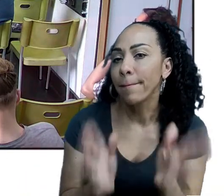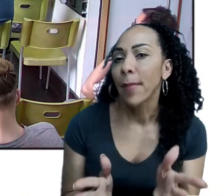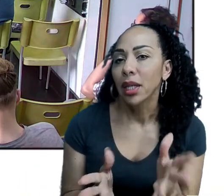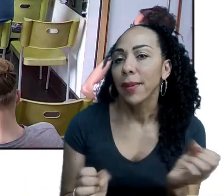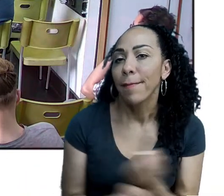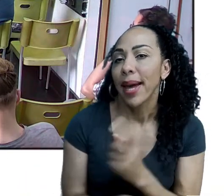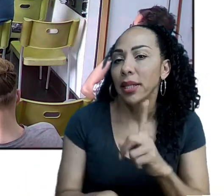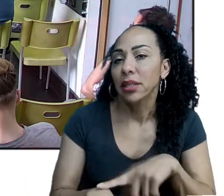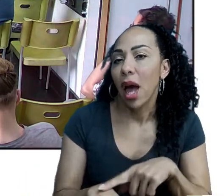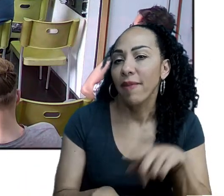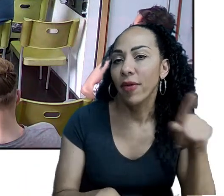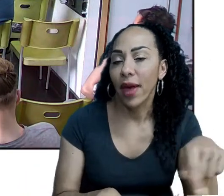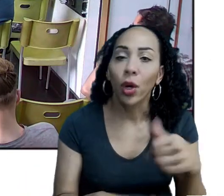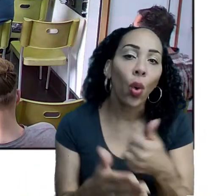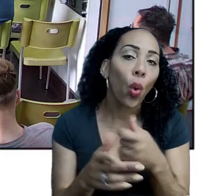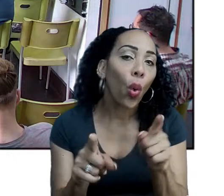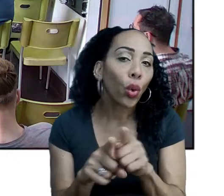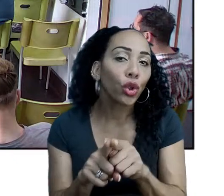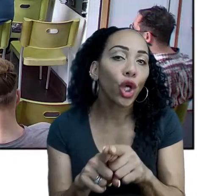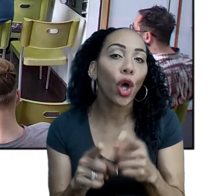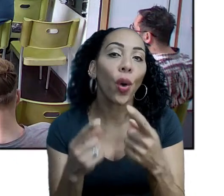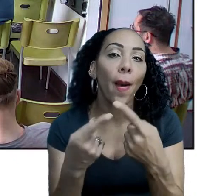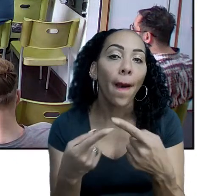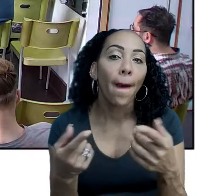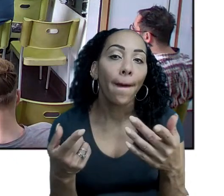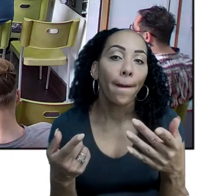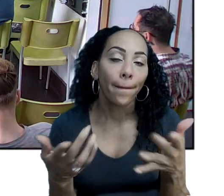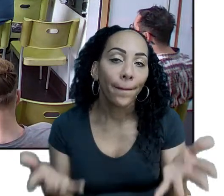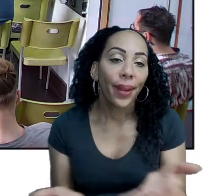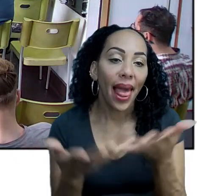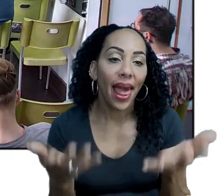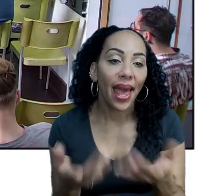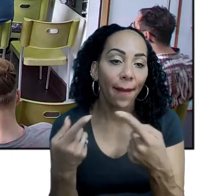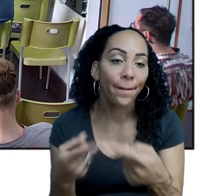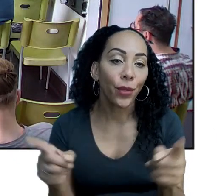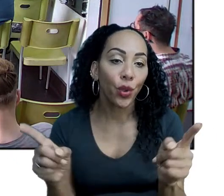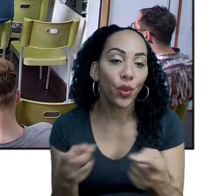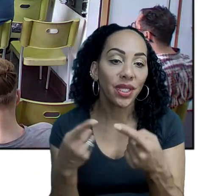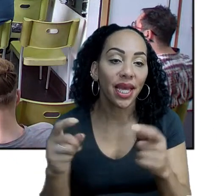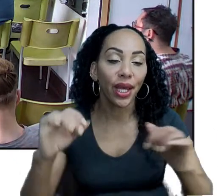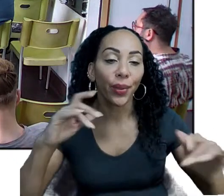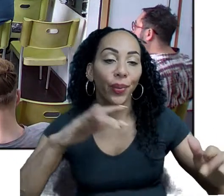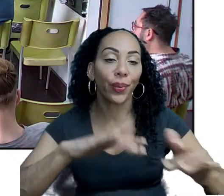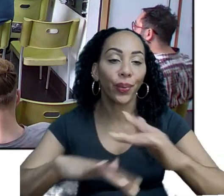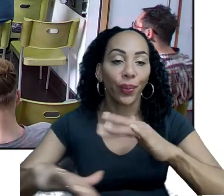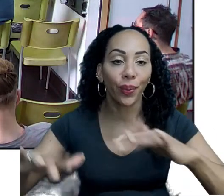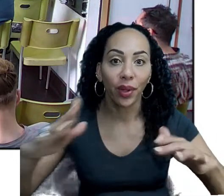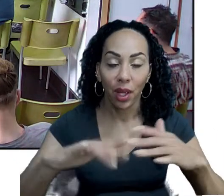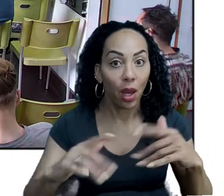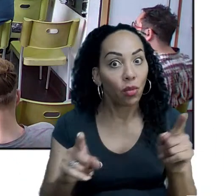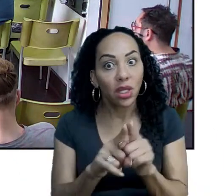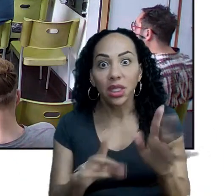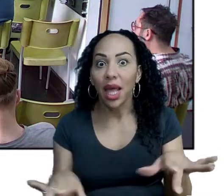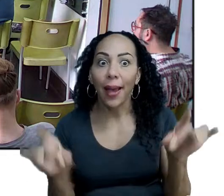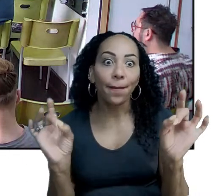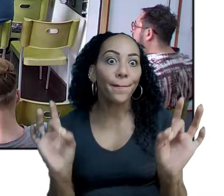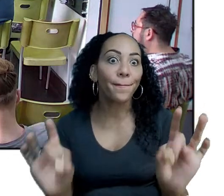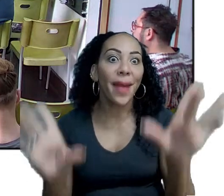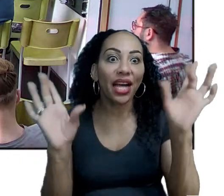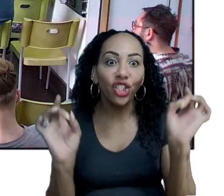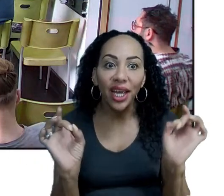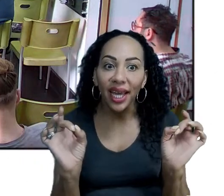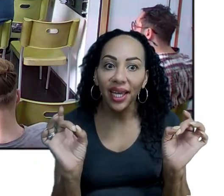play music a lot as well. We also play music a lot in the sessions. That was magic to me when I first did it. We tried loads of different ways of getting